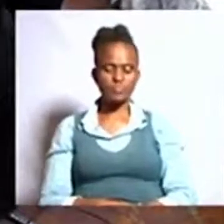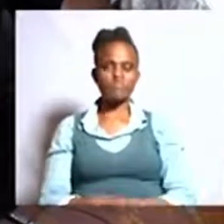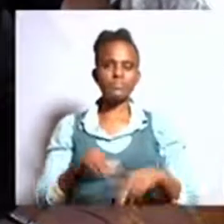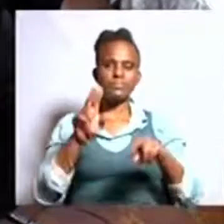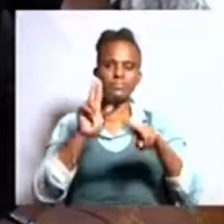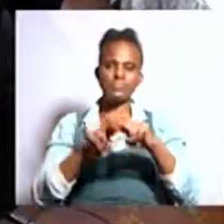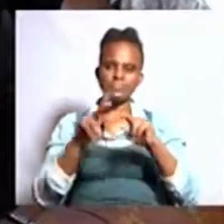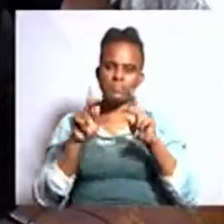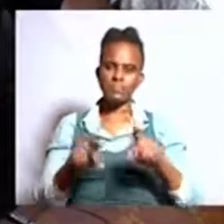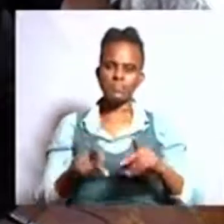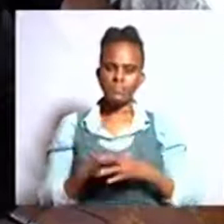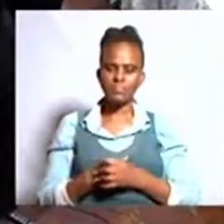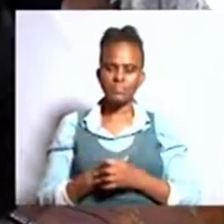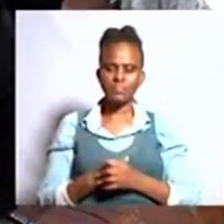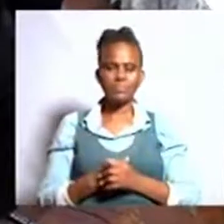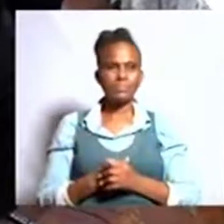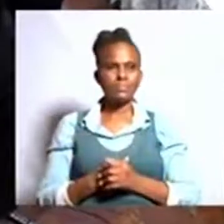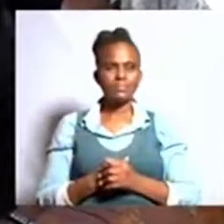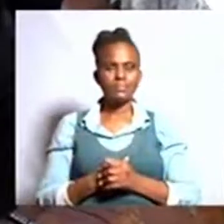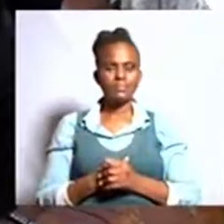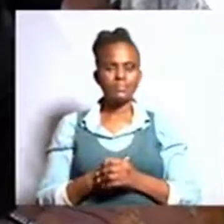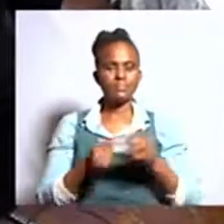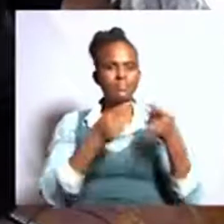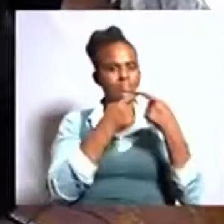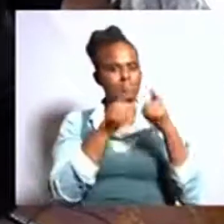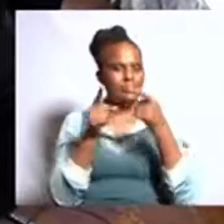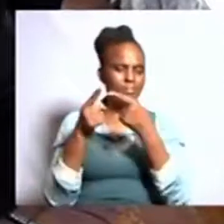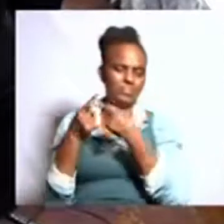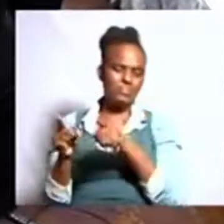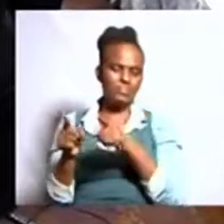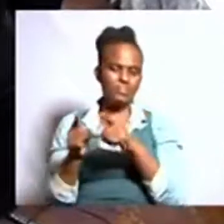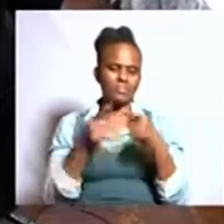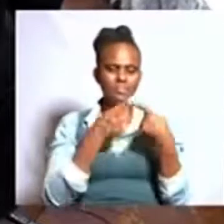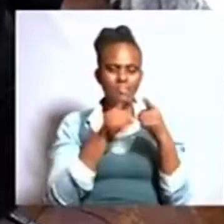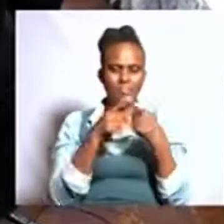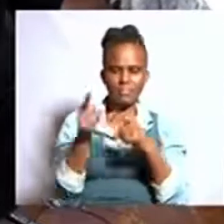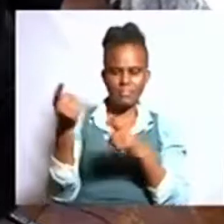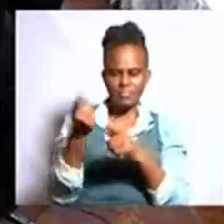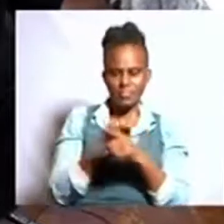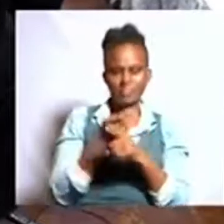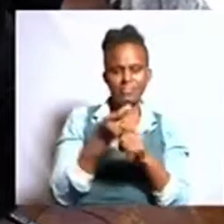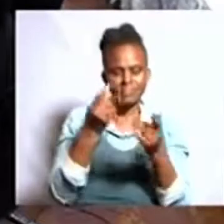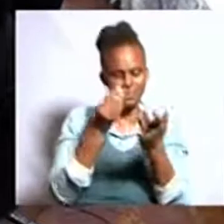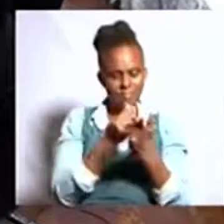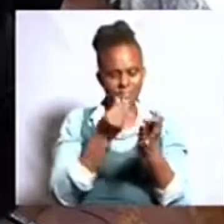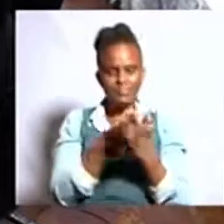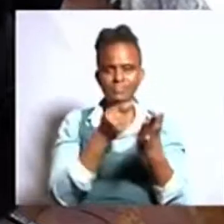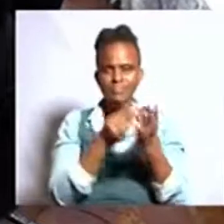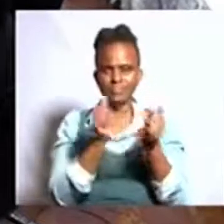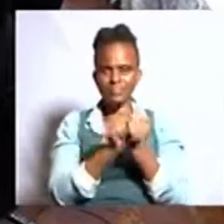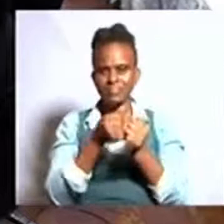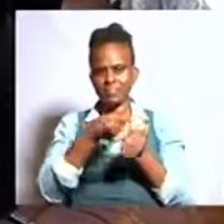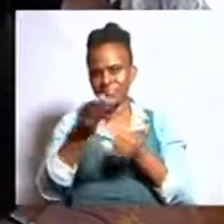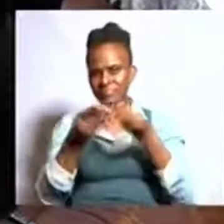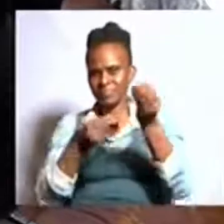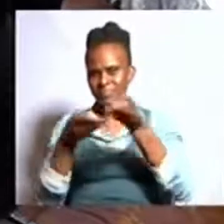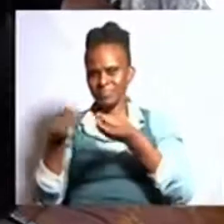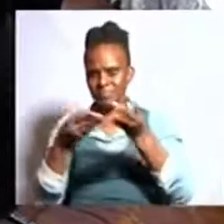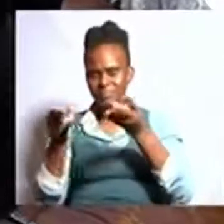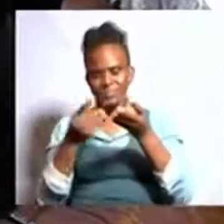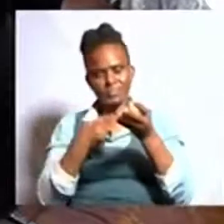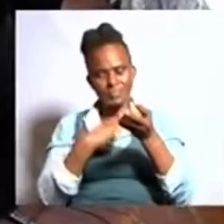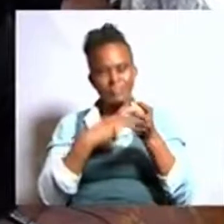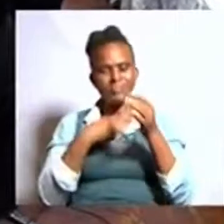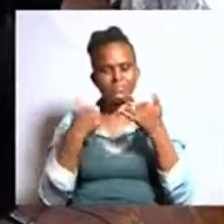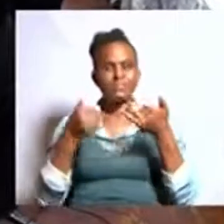Chair, on the difference coming from funding and expenditure, let me